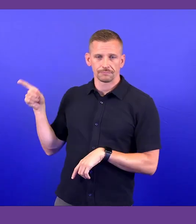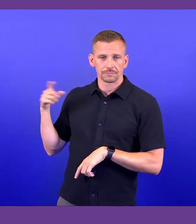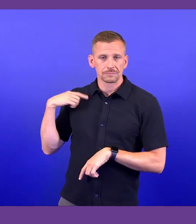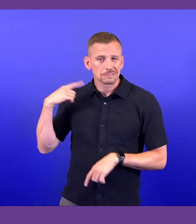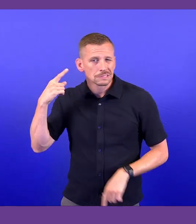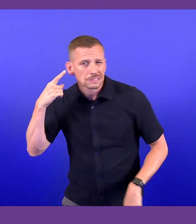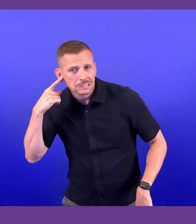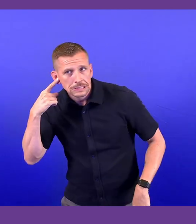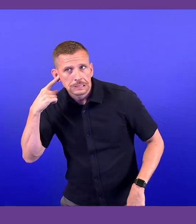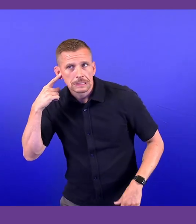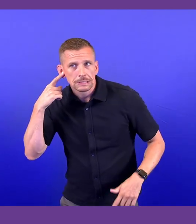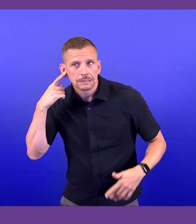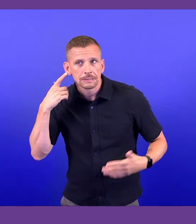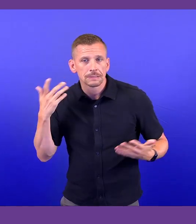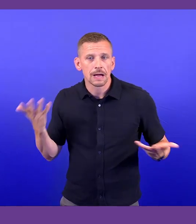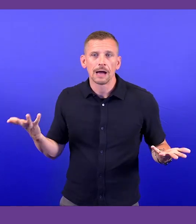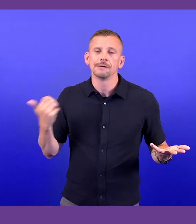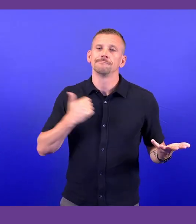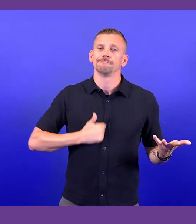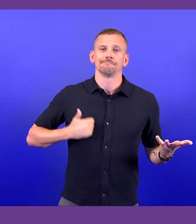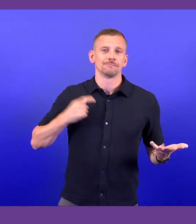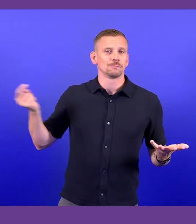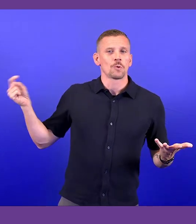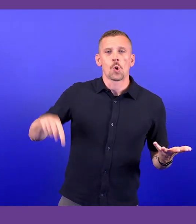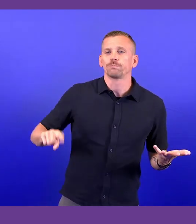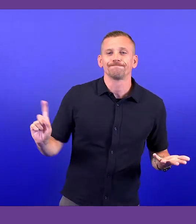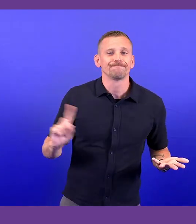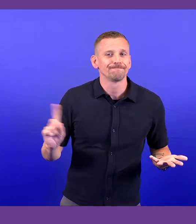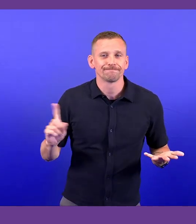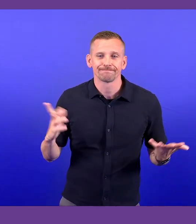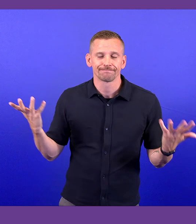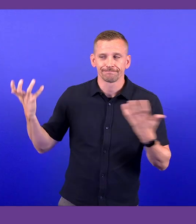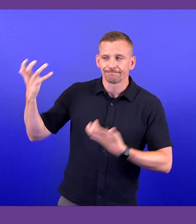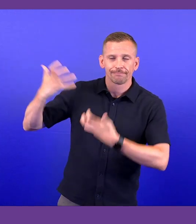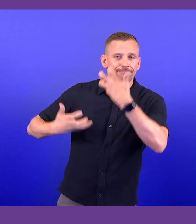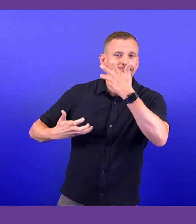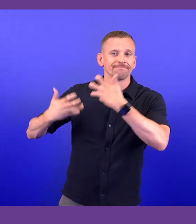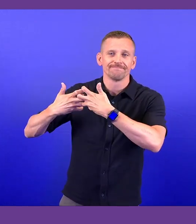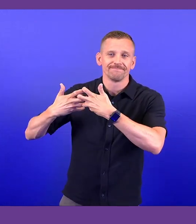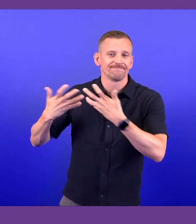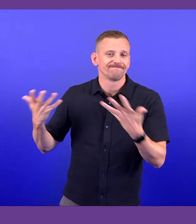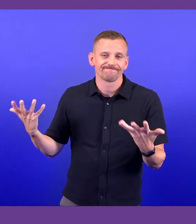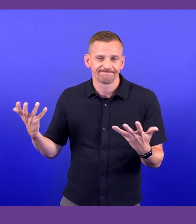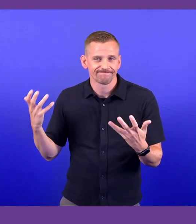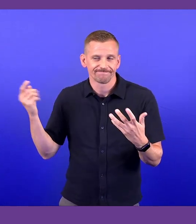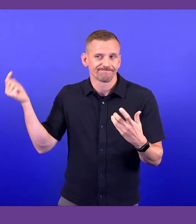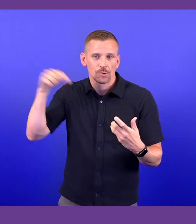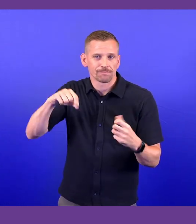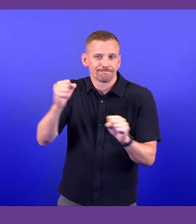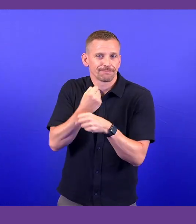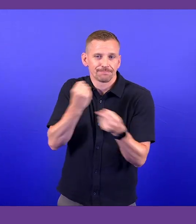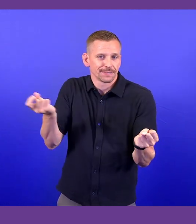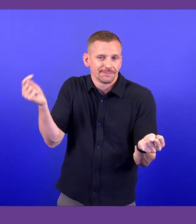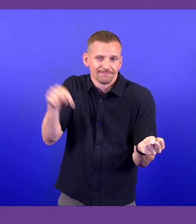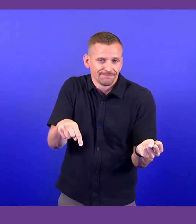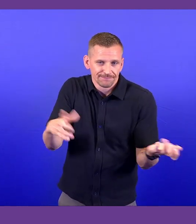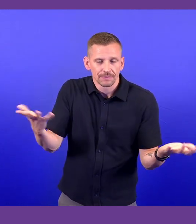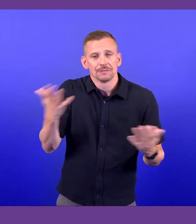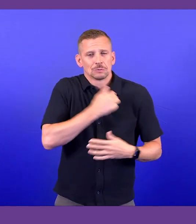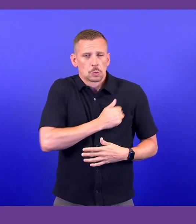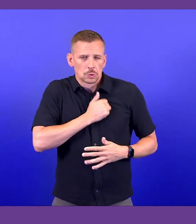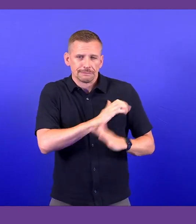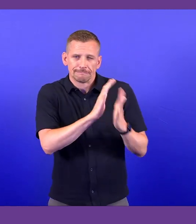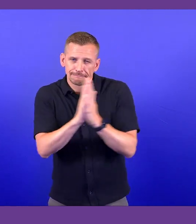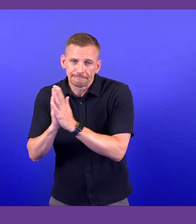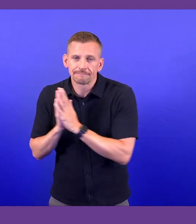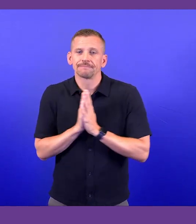not being with you today in the Brussels ball. I understand I missed good cookies, so maybe I'll try to be with you next